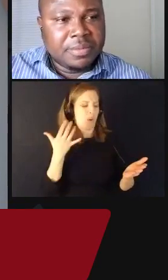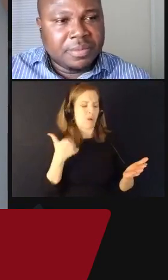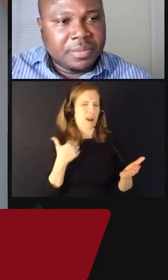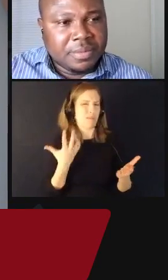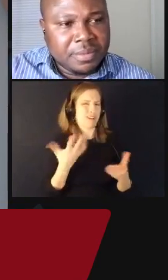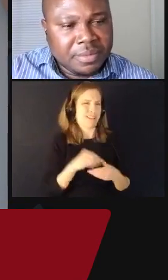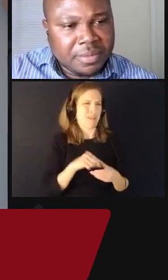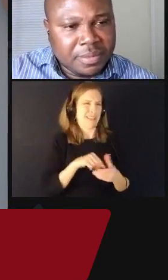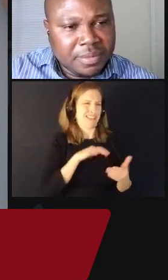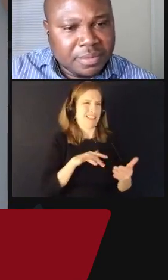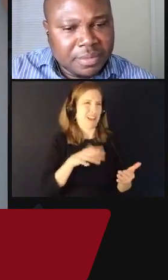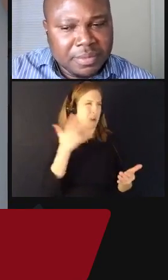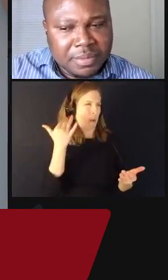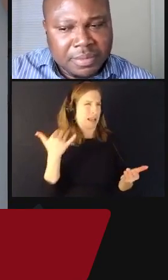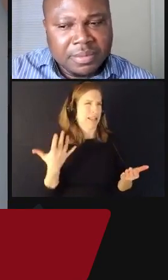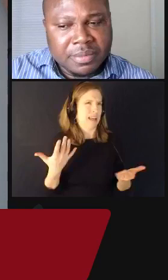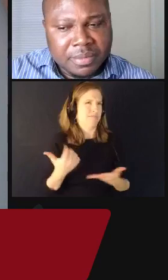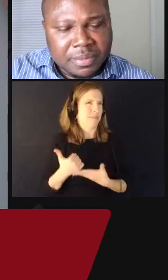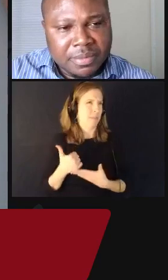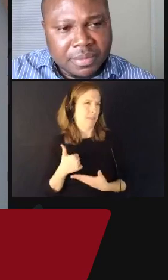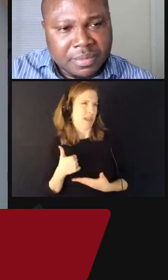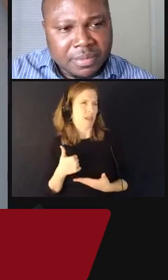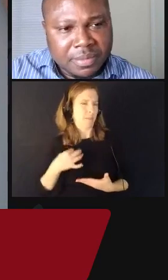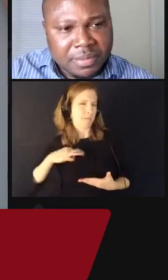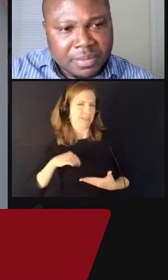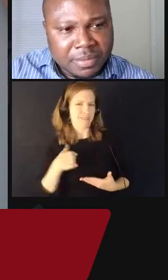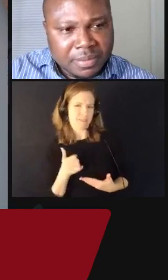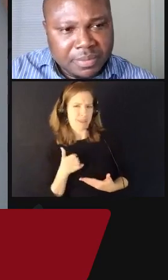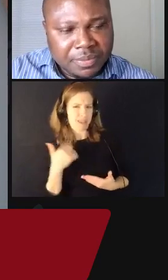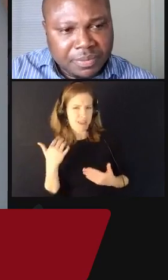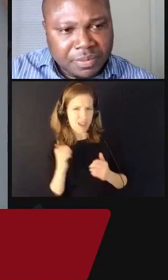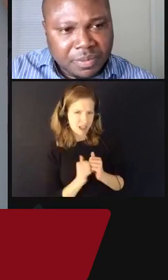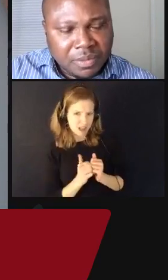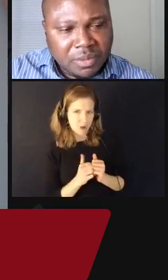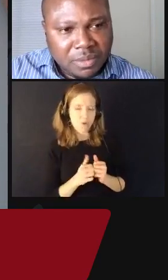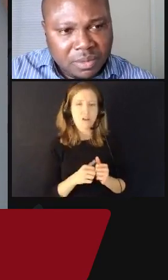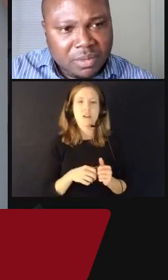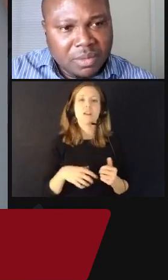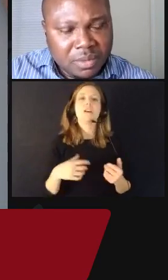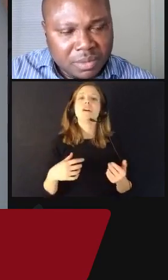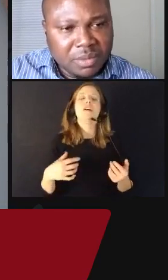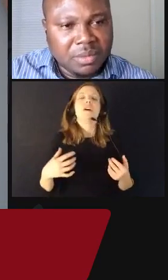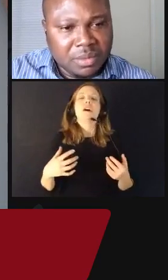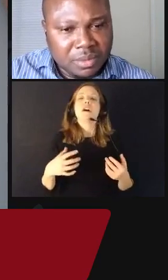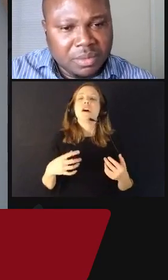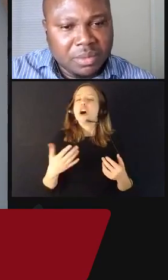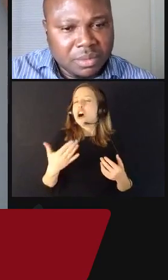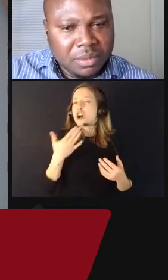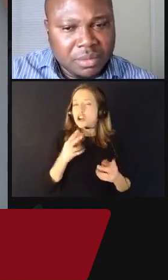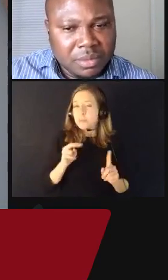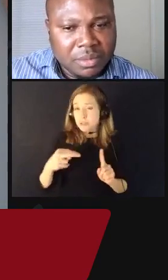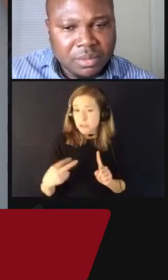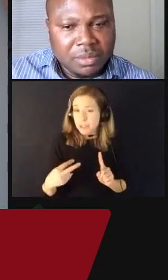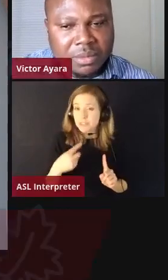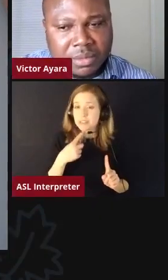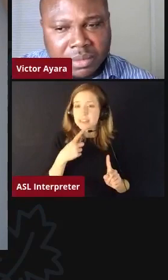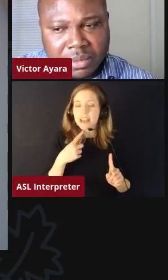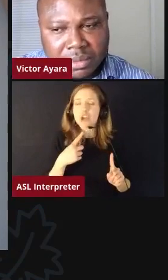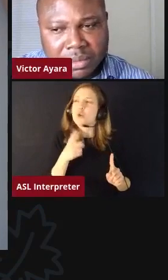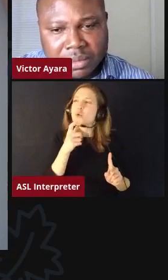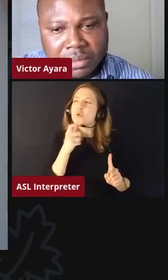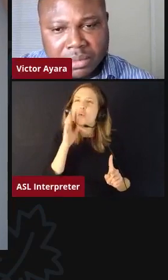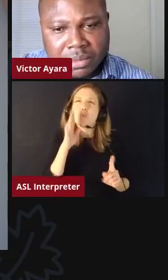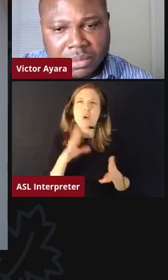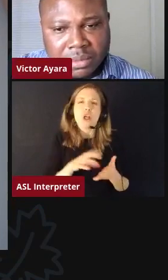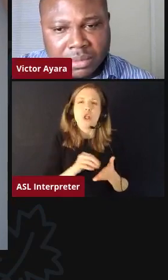in being a part of any sort of research study is think about who's going to learn from this next. So for instance, for my project, I'm working on